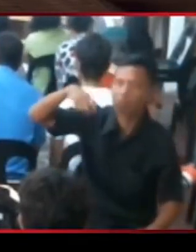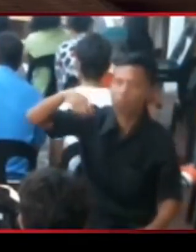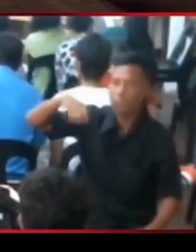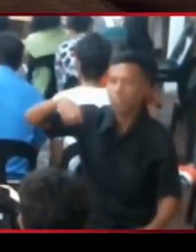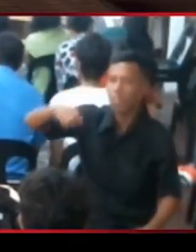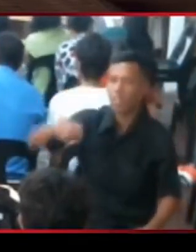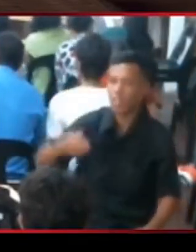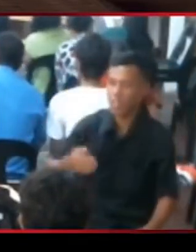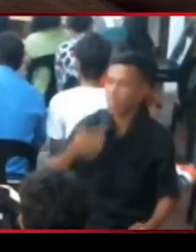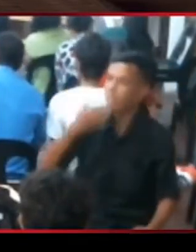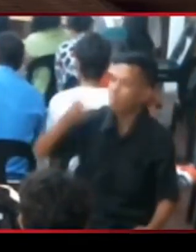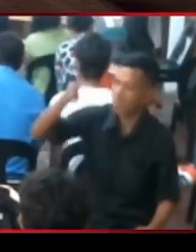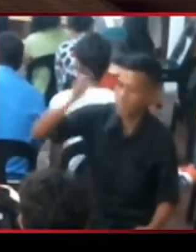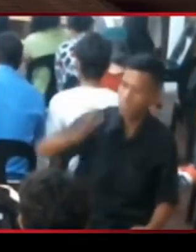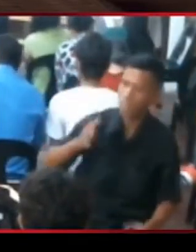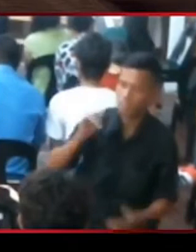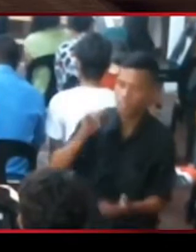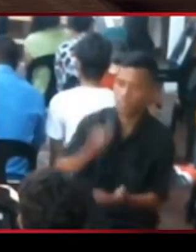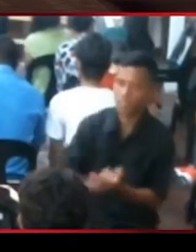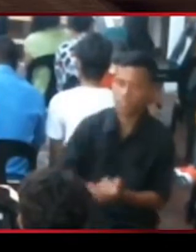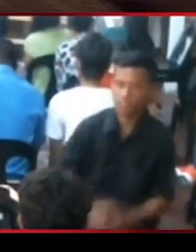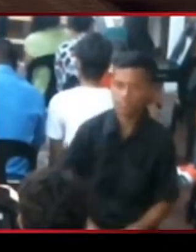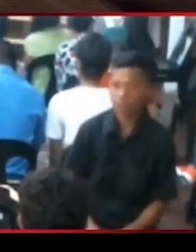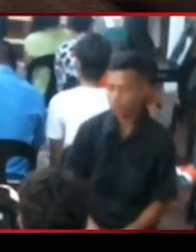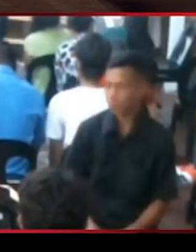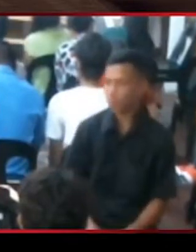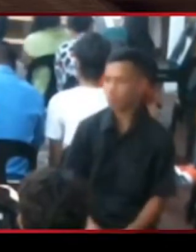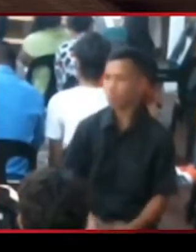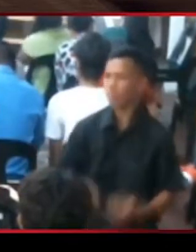that. Now, verse 4 tells us,